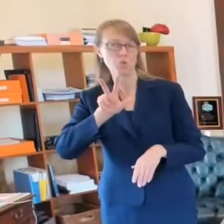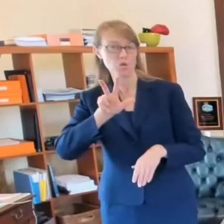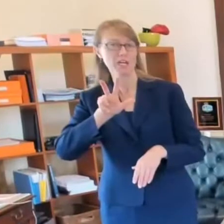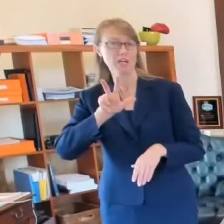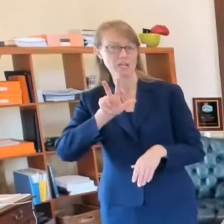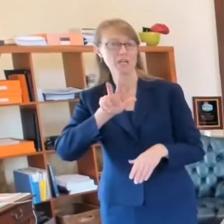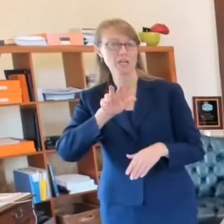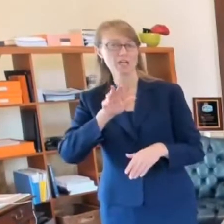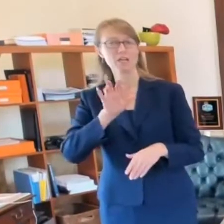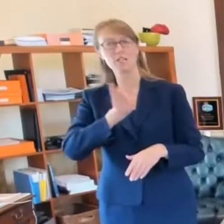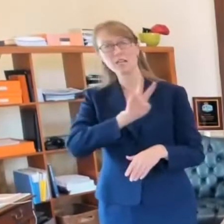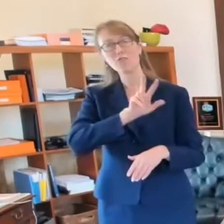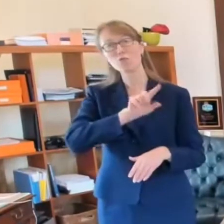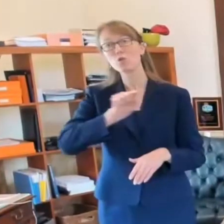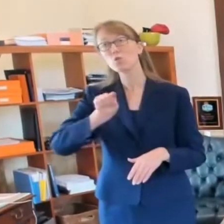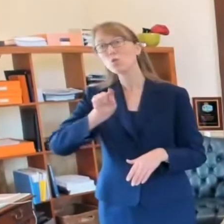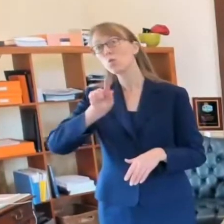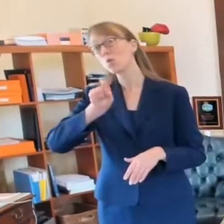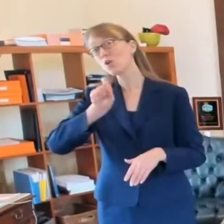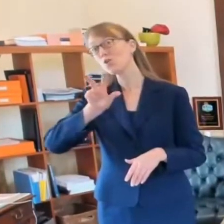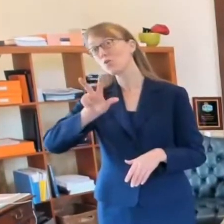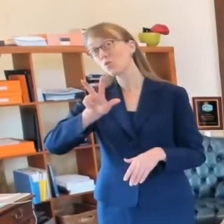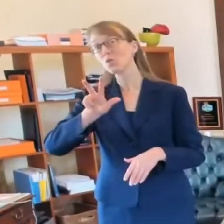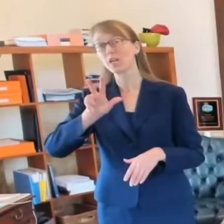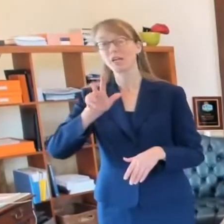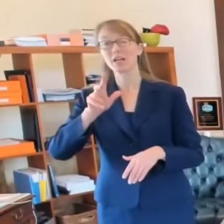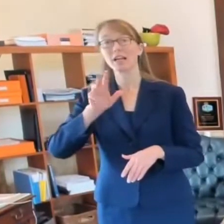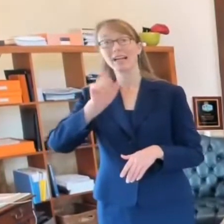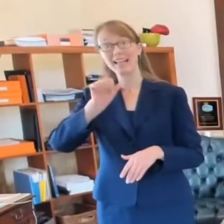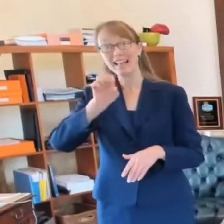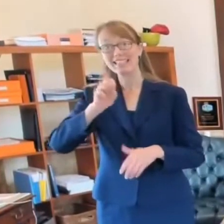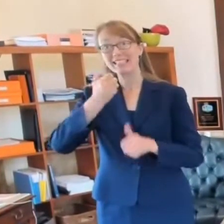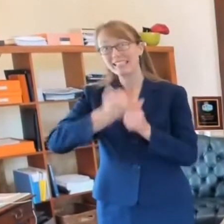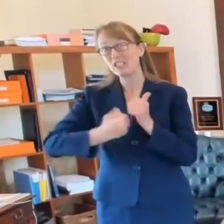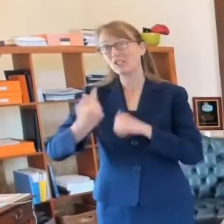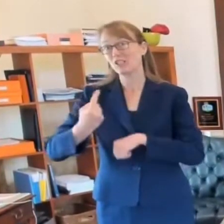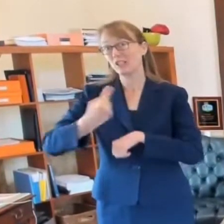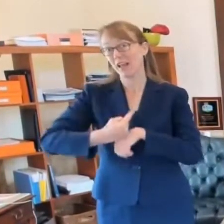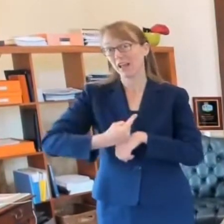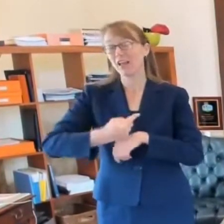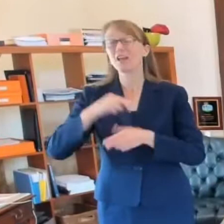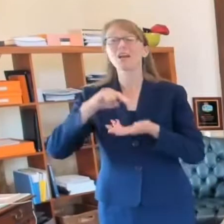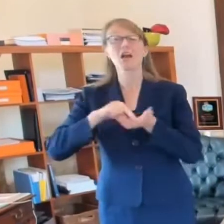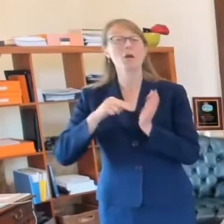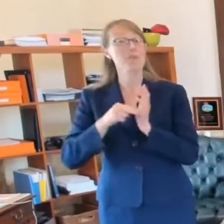day. And so our case count is going up daily.